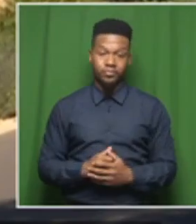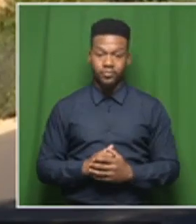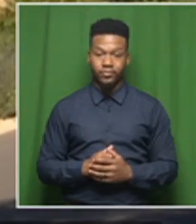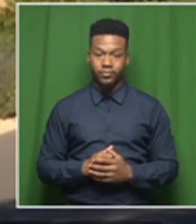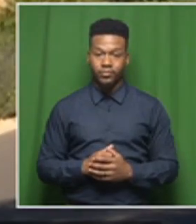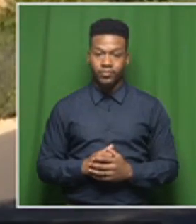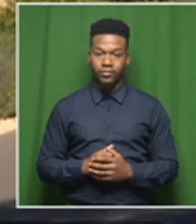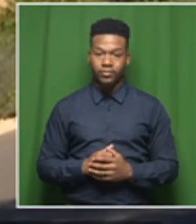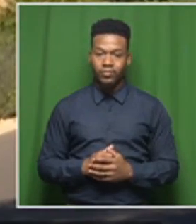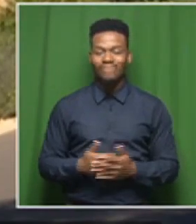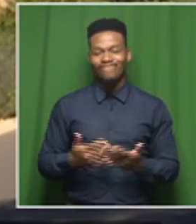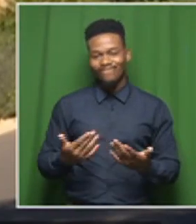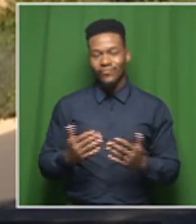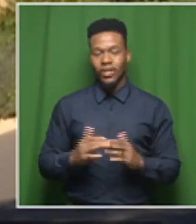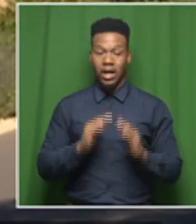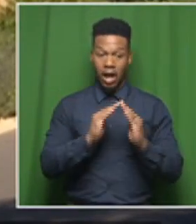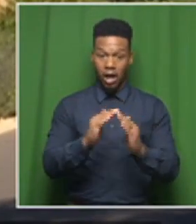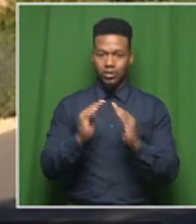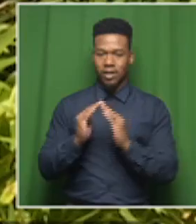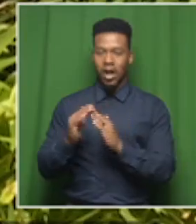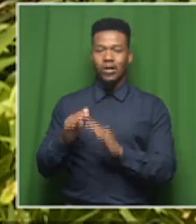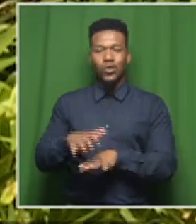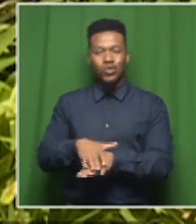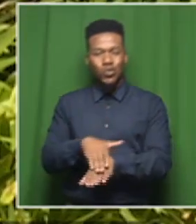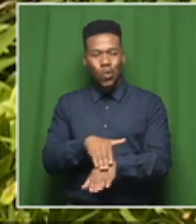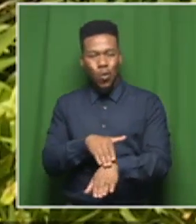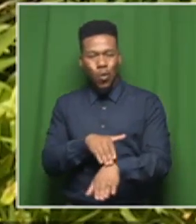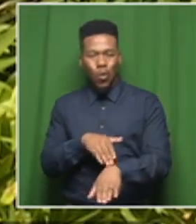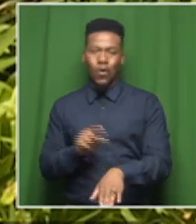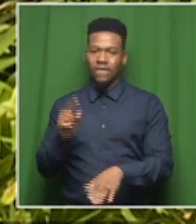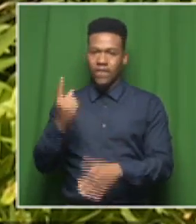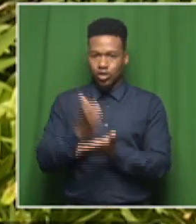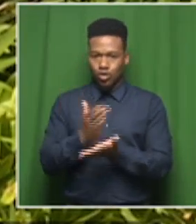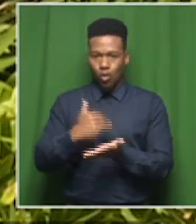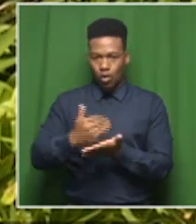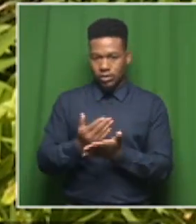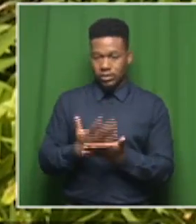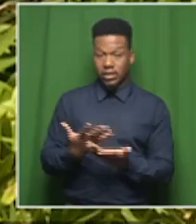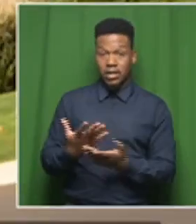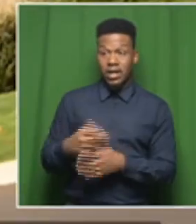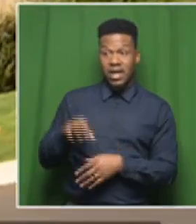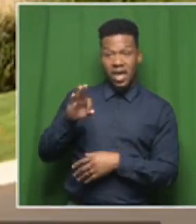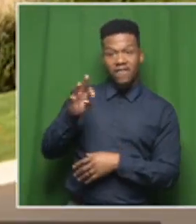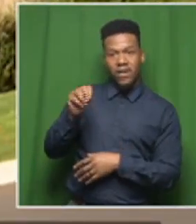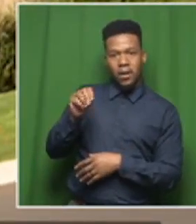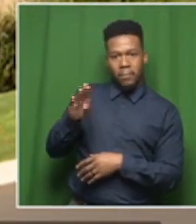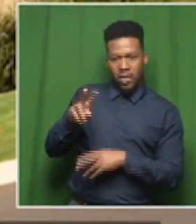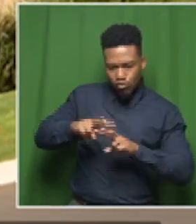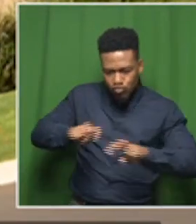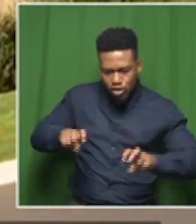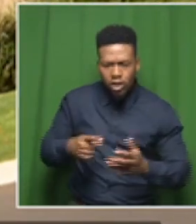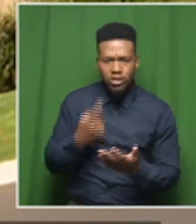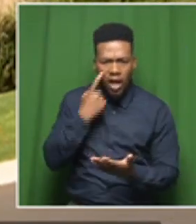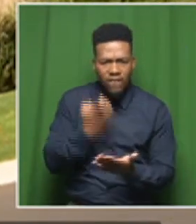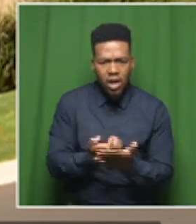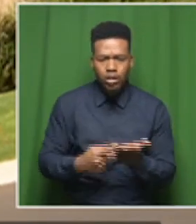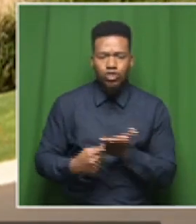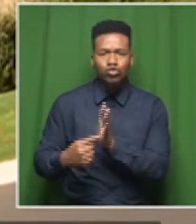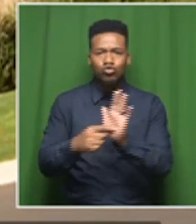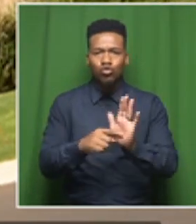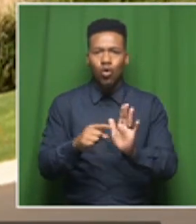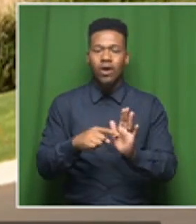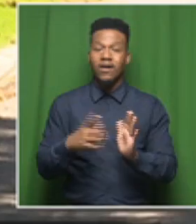property is moving at a snail's pace, the first quarter of the 2024 F&B Property Broker Survey pointed to declining vacancy rates